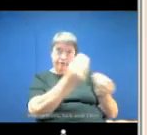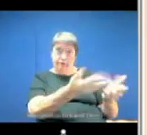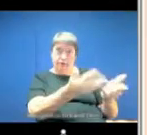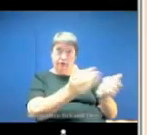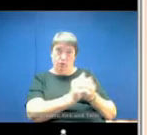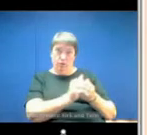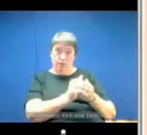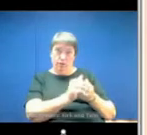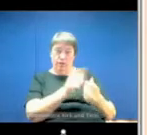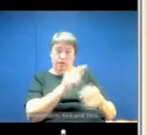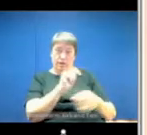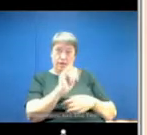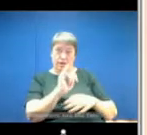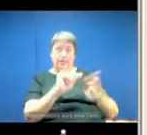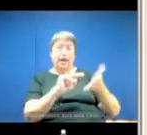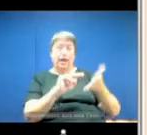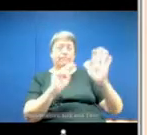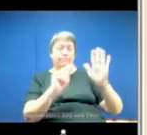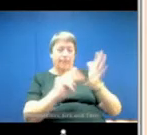with the proceedings interpreters.